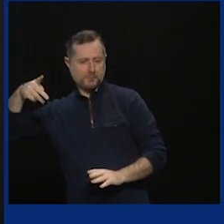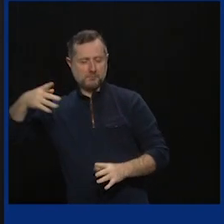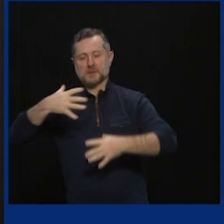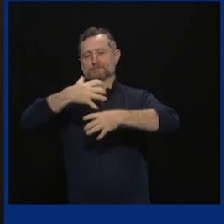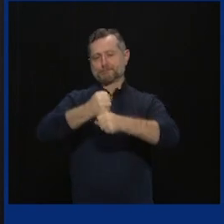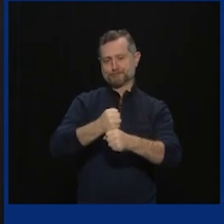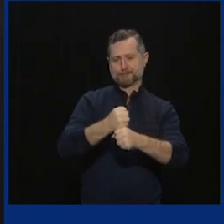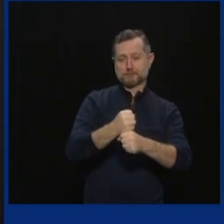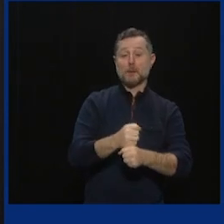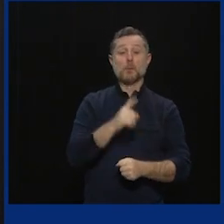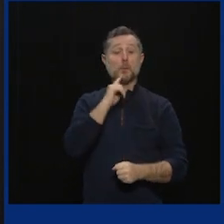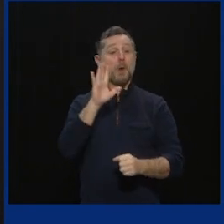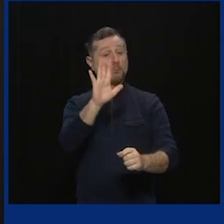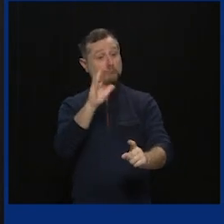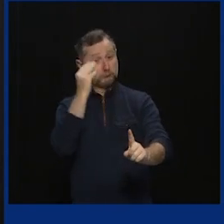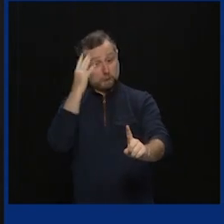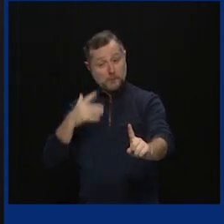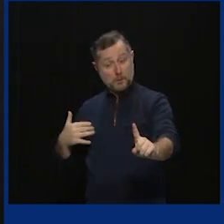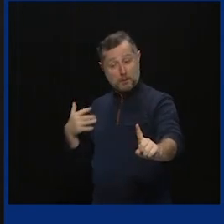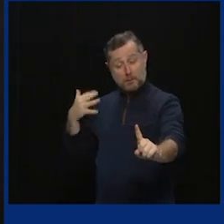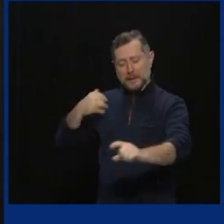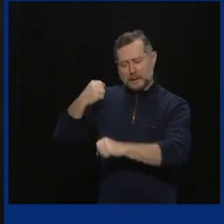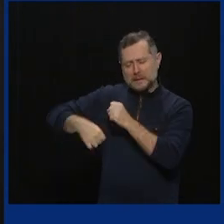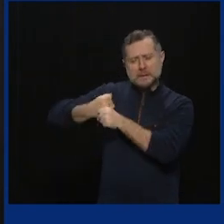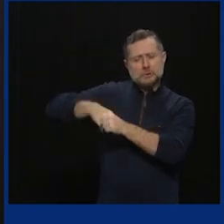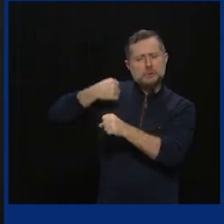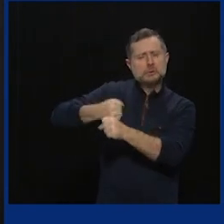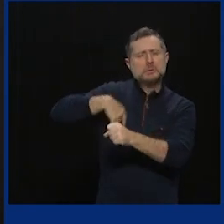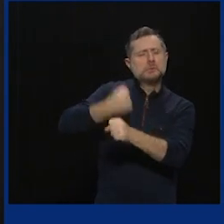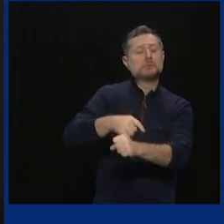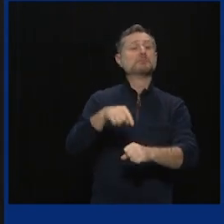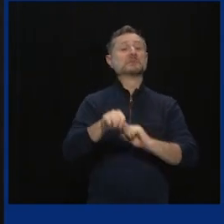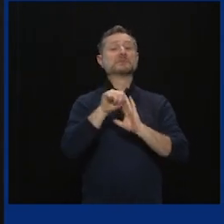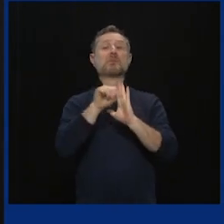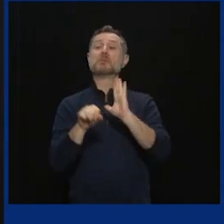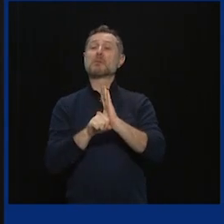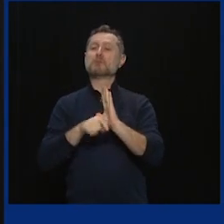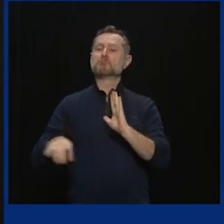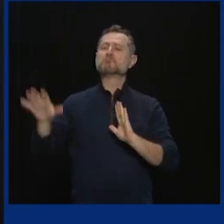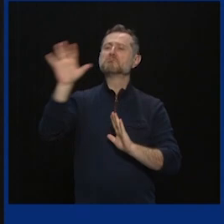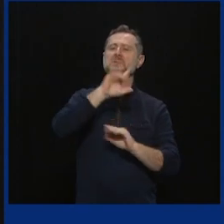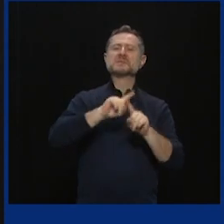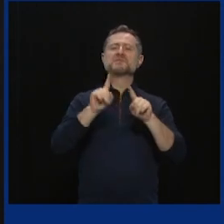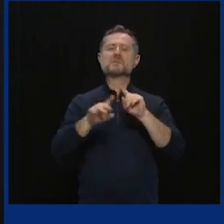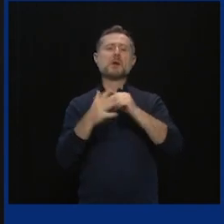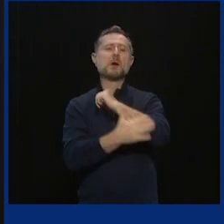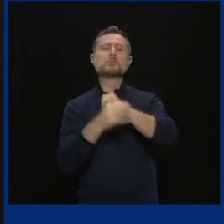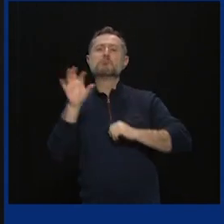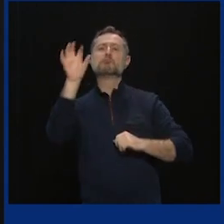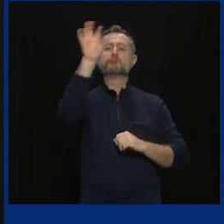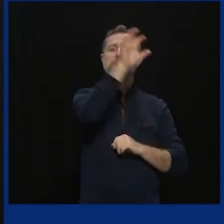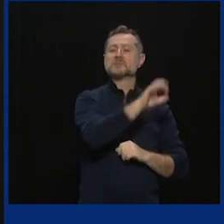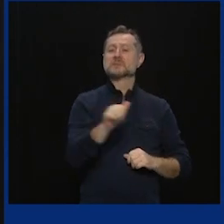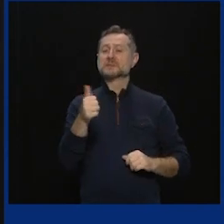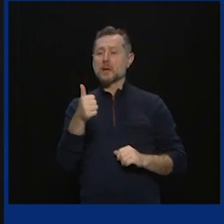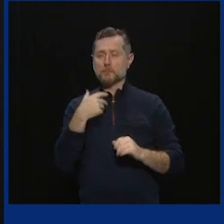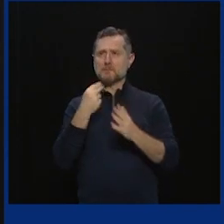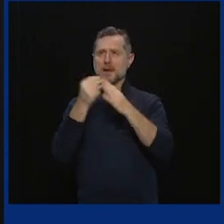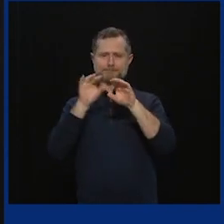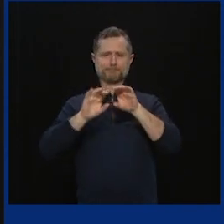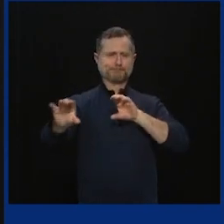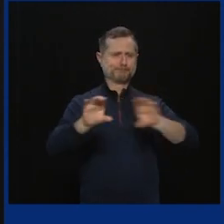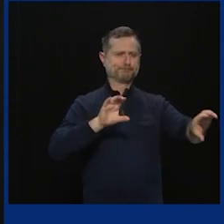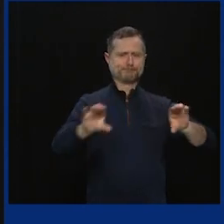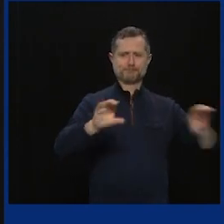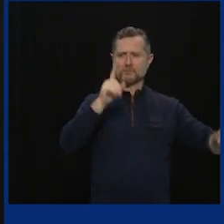each 10 districts in the state get funding for commercial enhancement. And I was pissed off because the